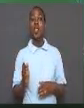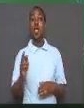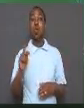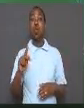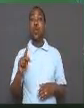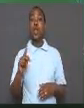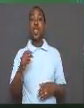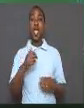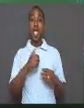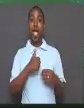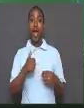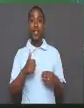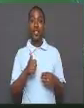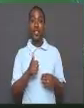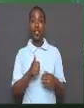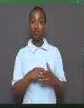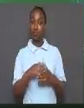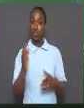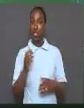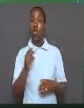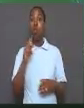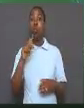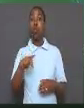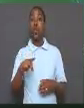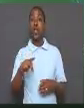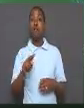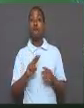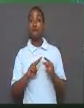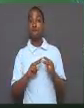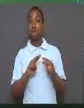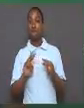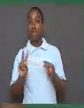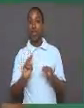artery and pulmonary vein, respectively.